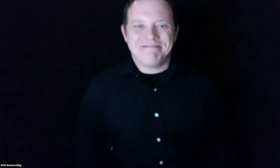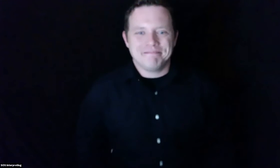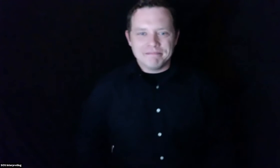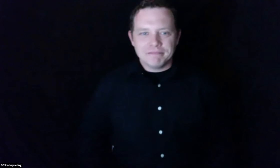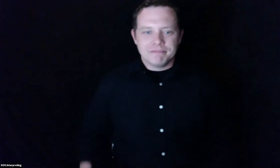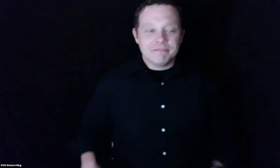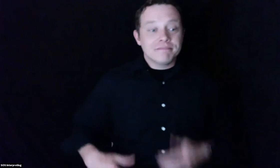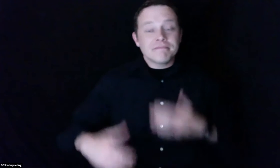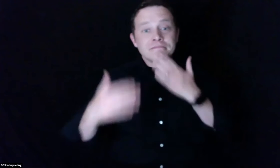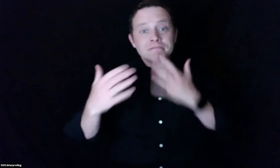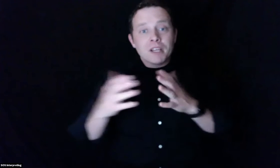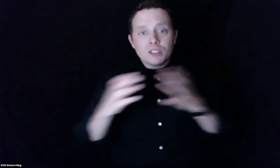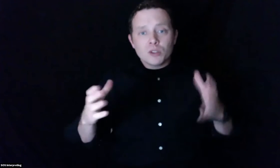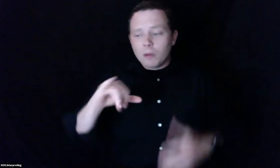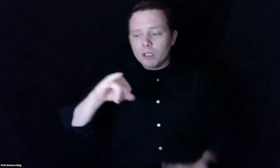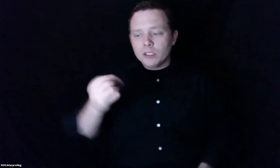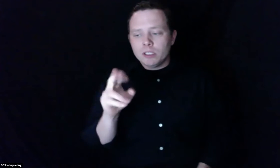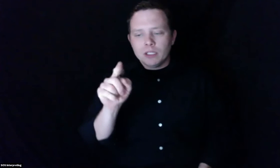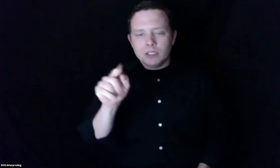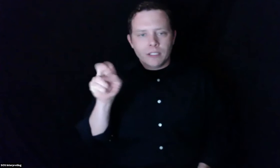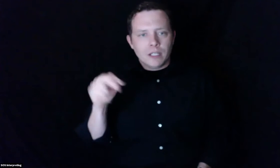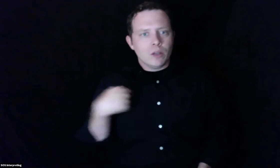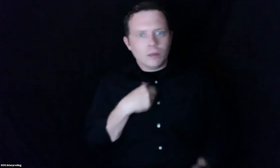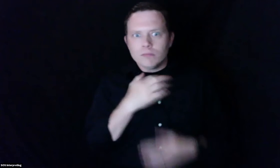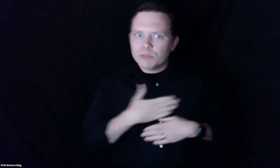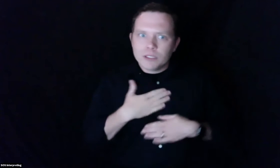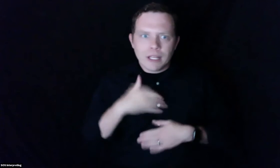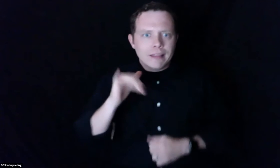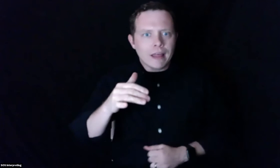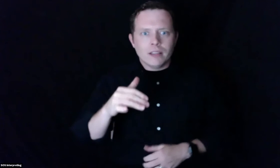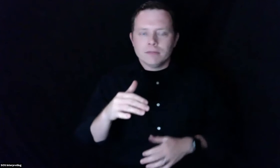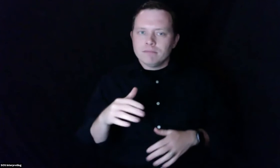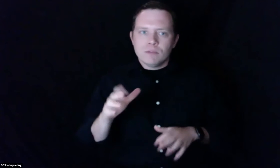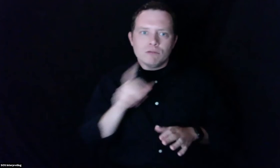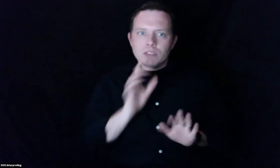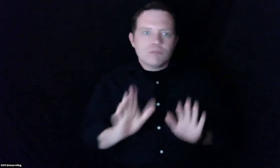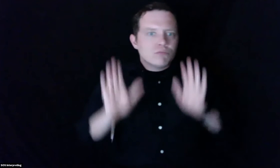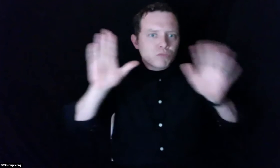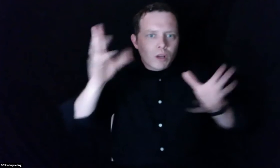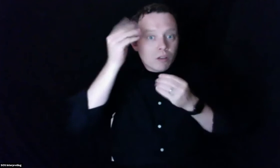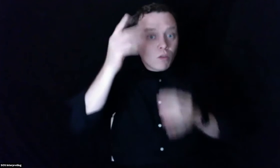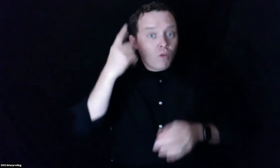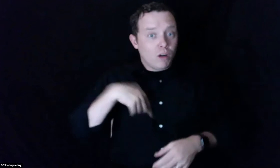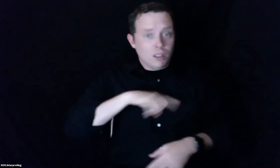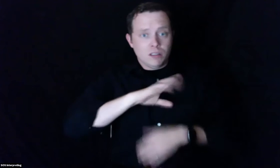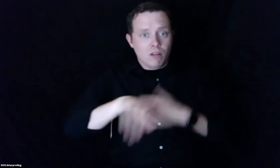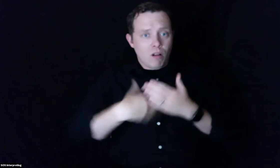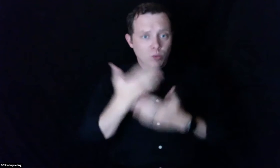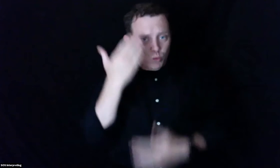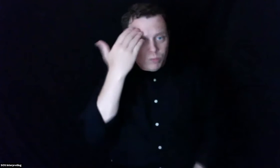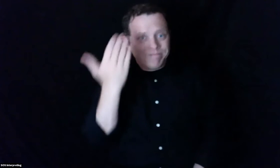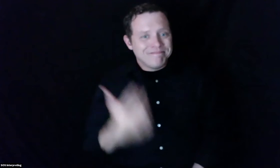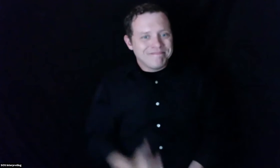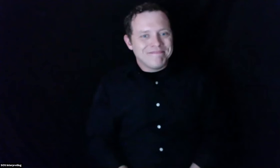Thank you so much, Justin. We really appreciate that. And that is really great information for all of us to know.